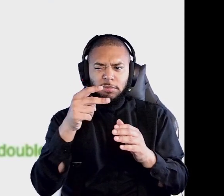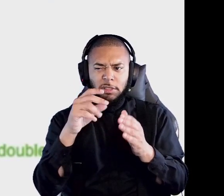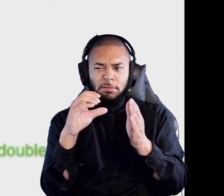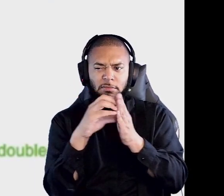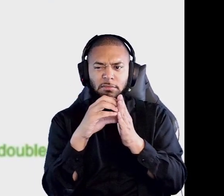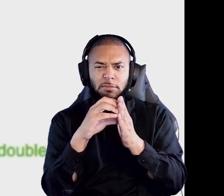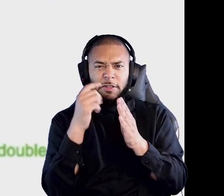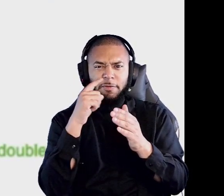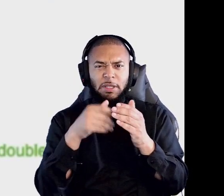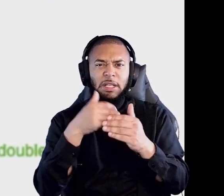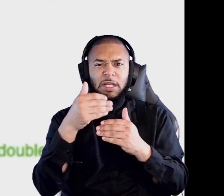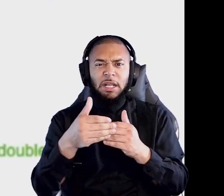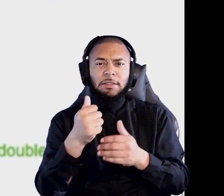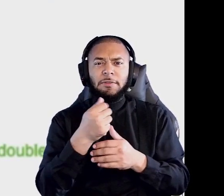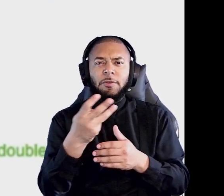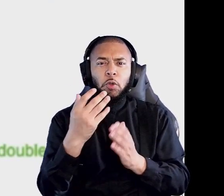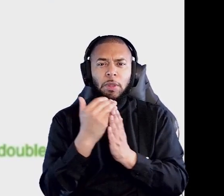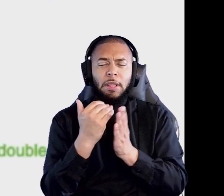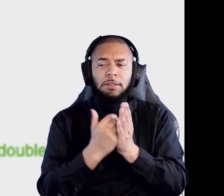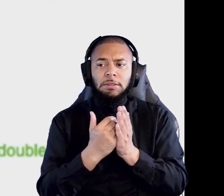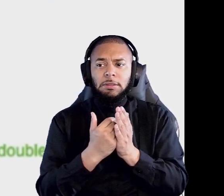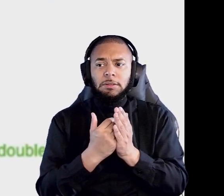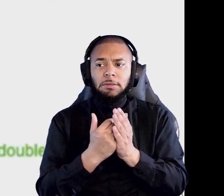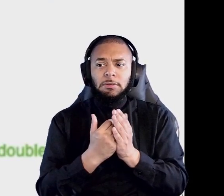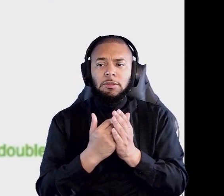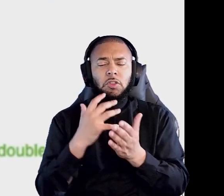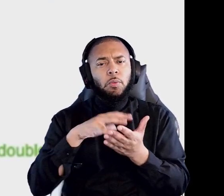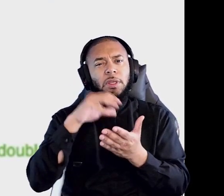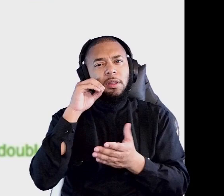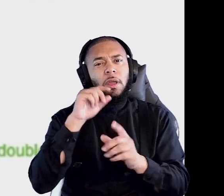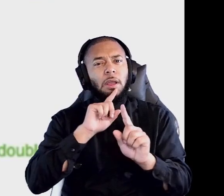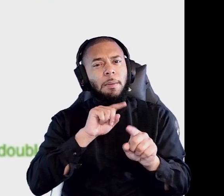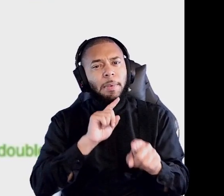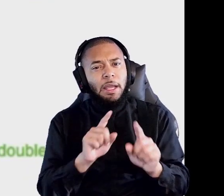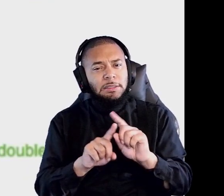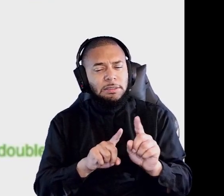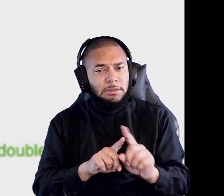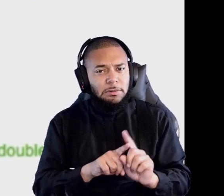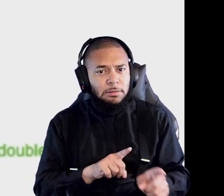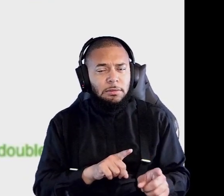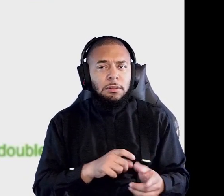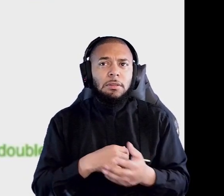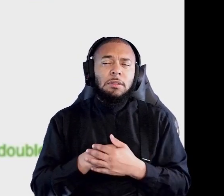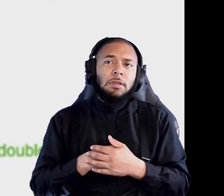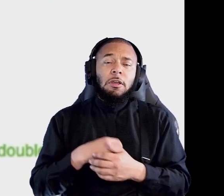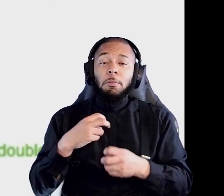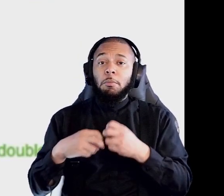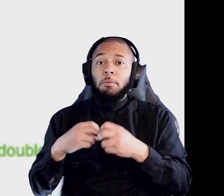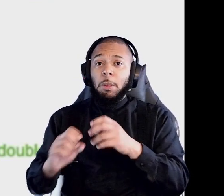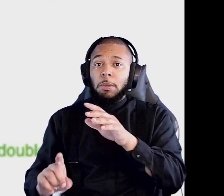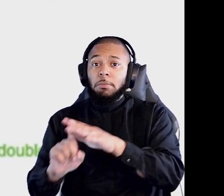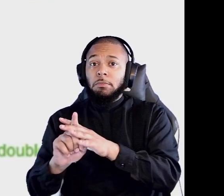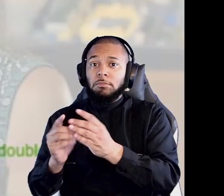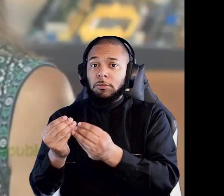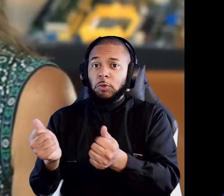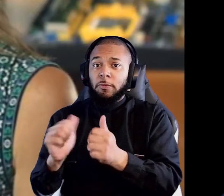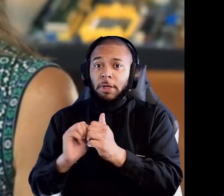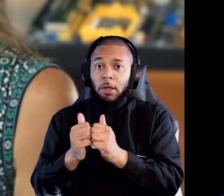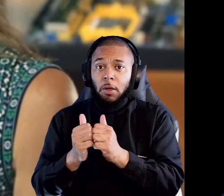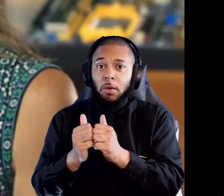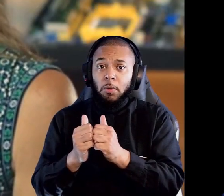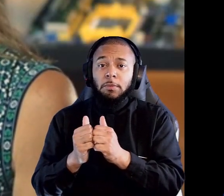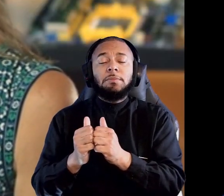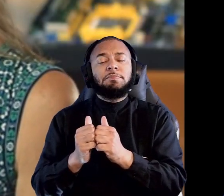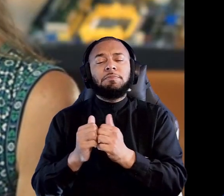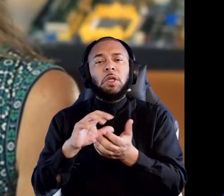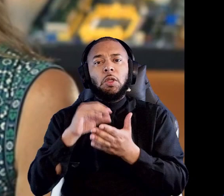several lessons to learn different commands that we can use and ways to solve problems using Java.